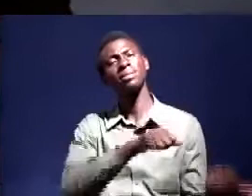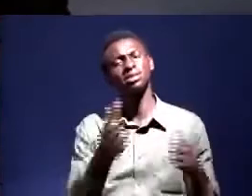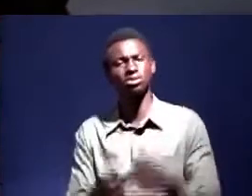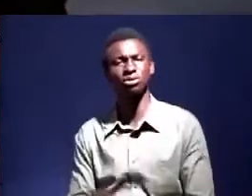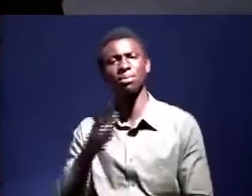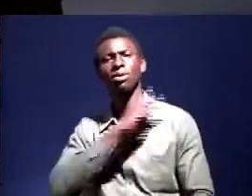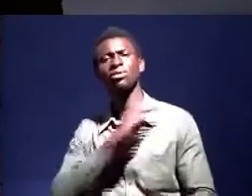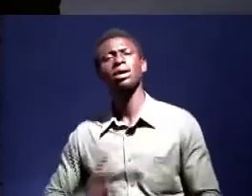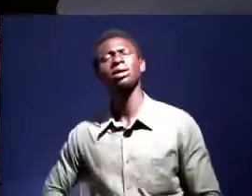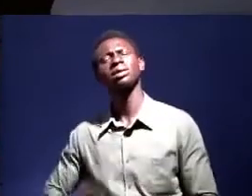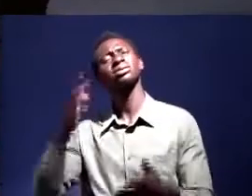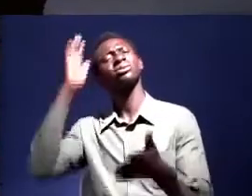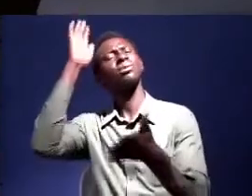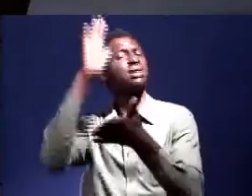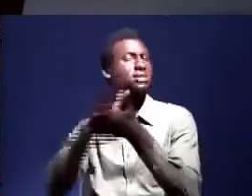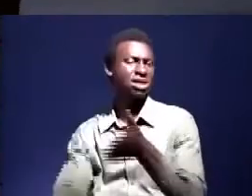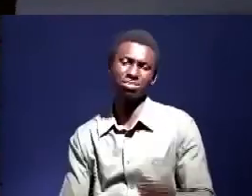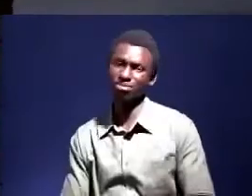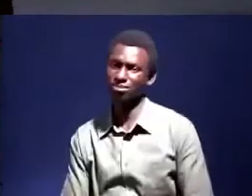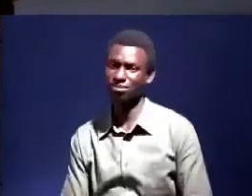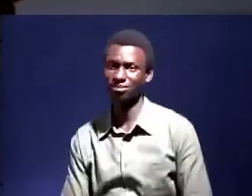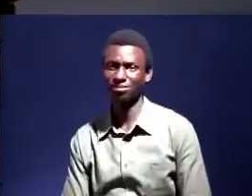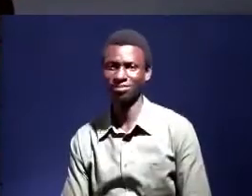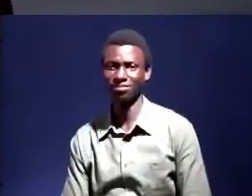They're Baptists or Pentecostals.